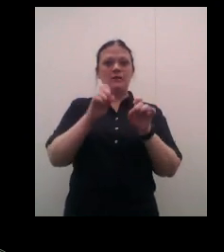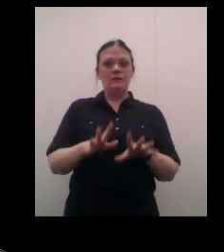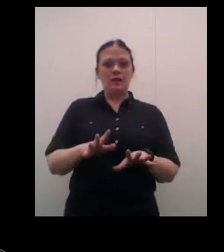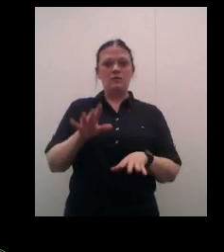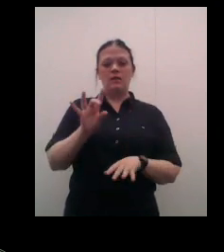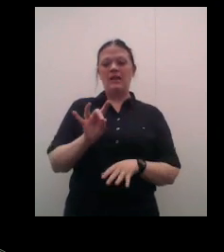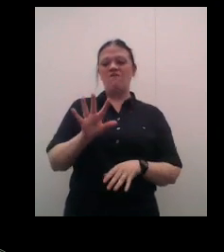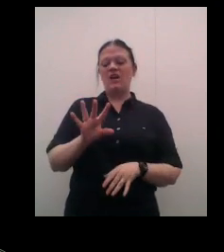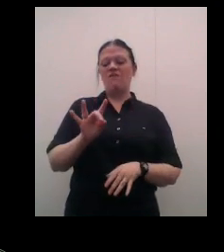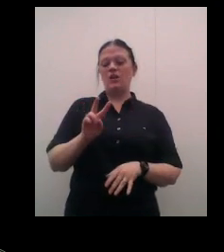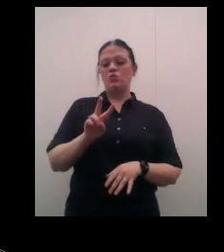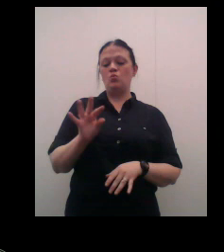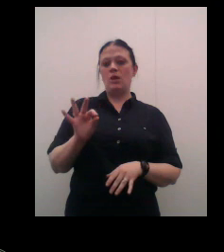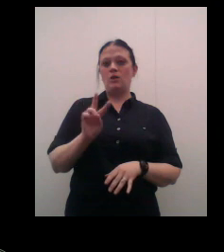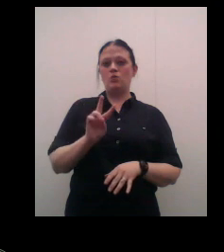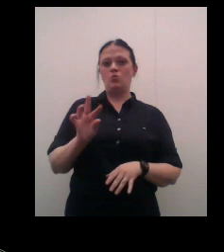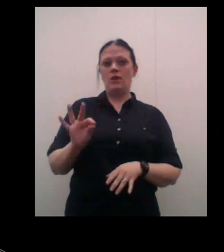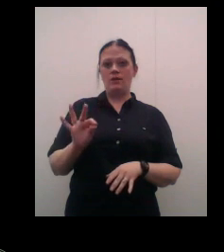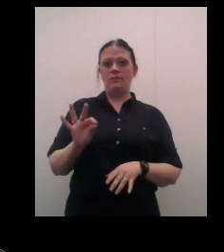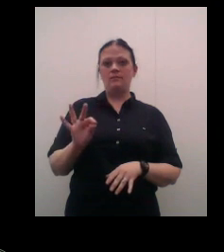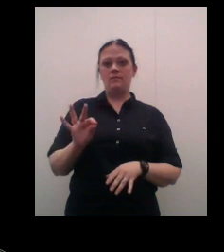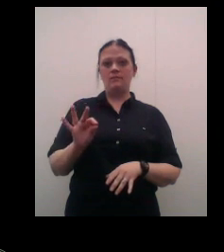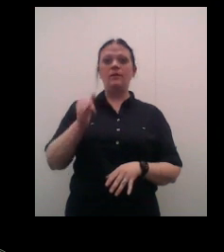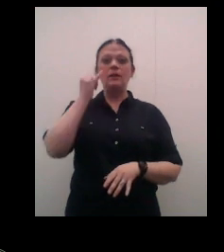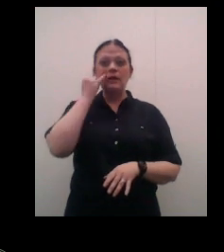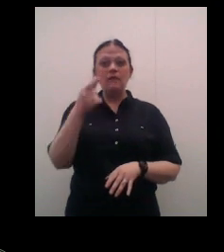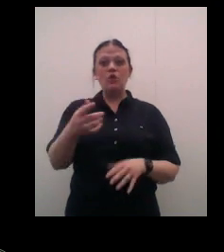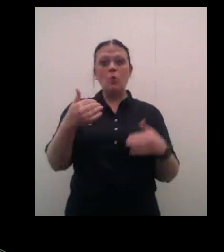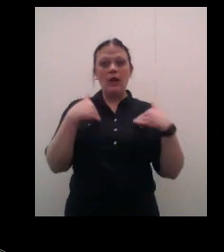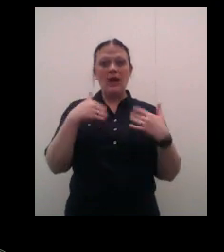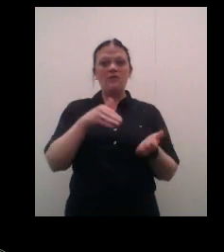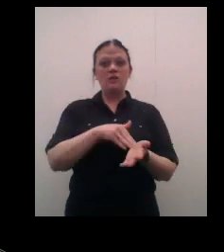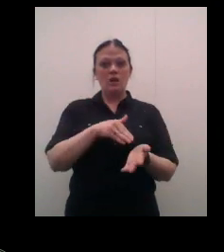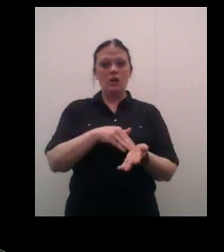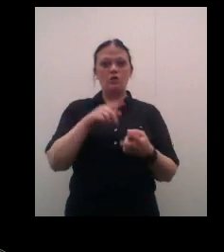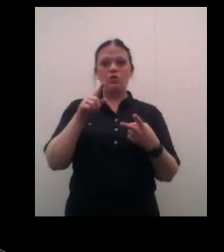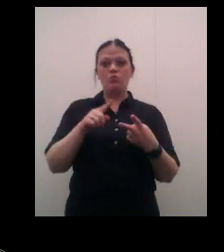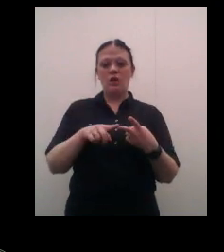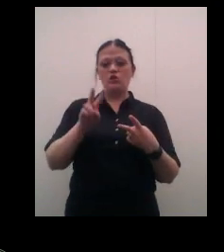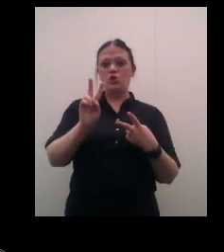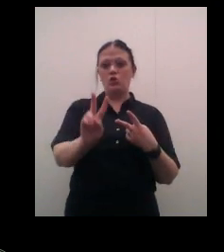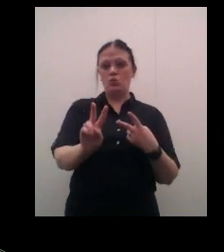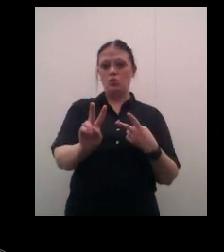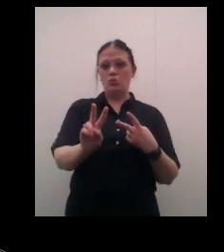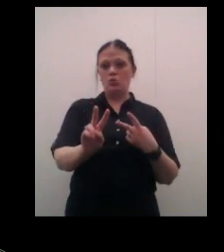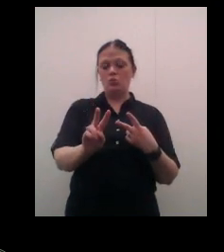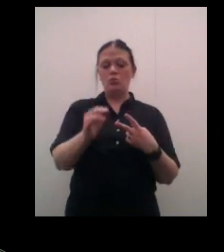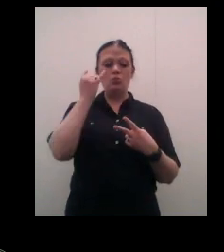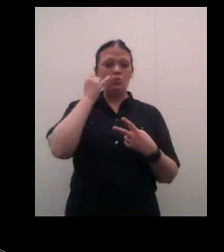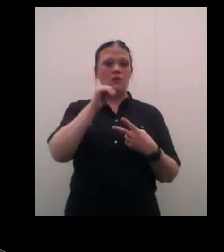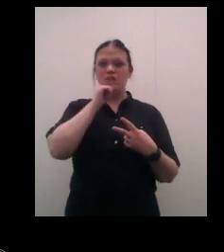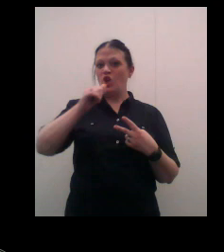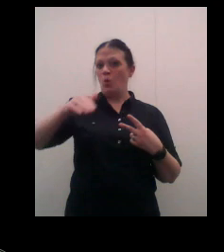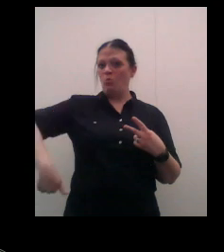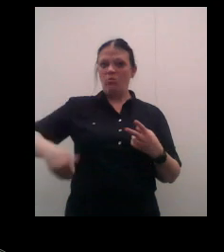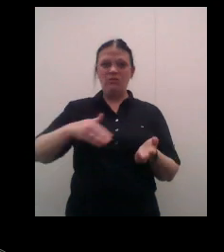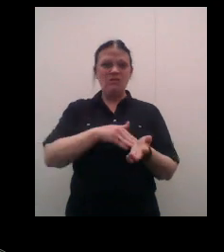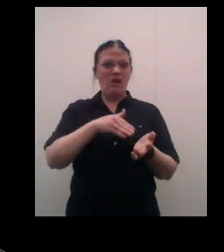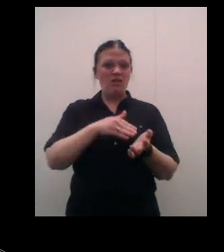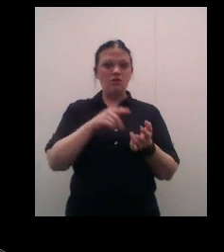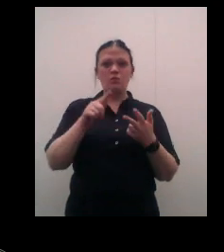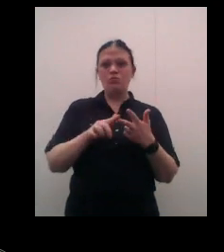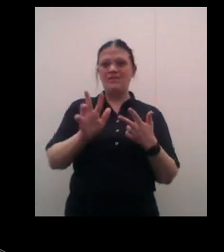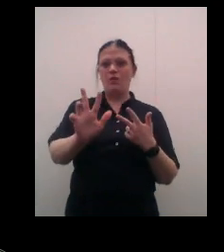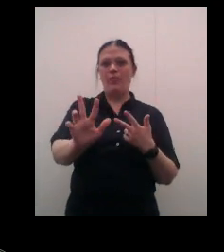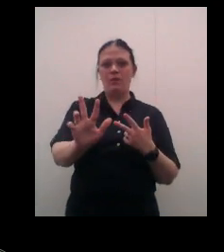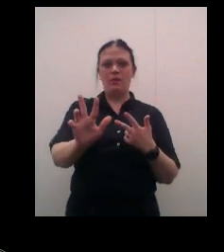at 858-2929. If you have a doctor, push option 2. If you do not have a doctor, push option 3.